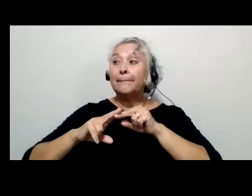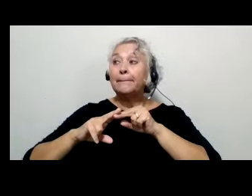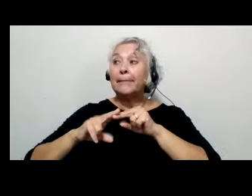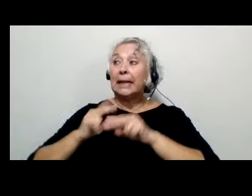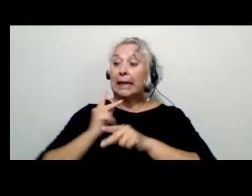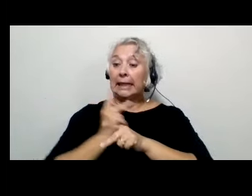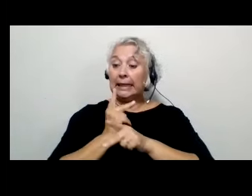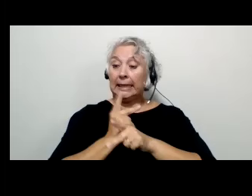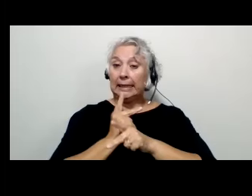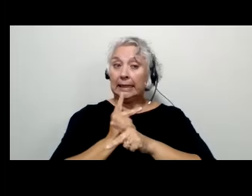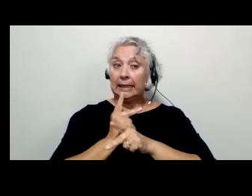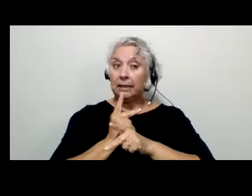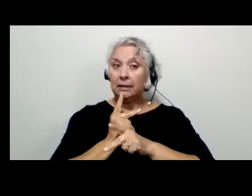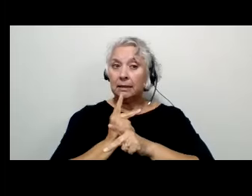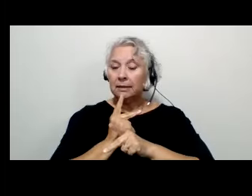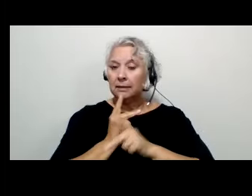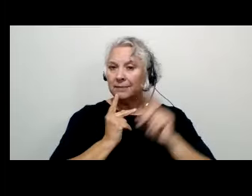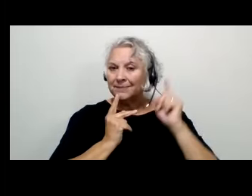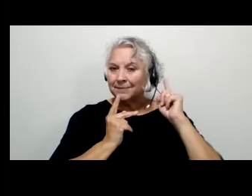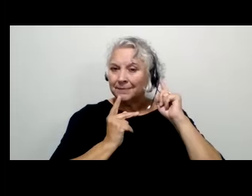keeping